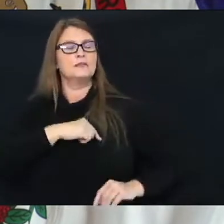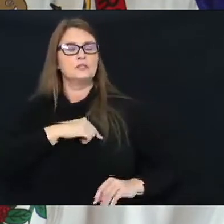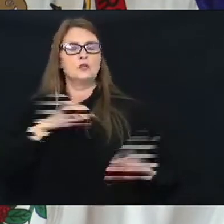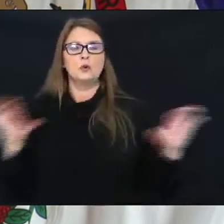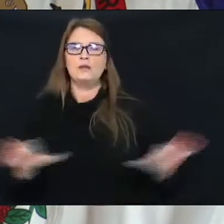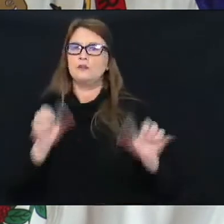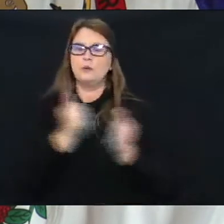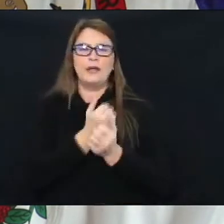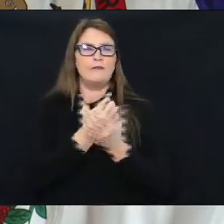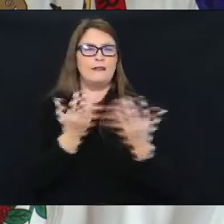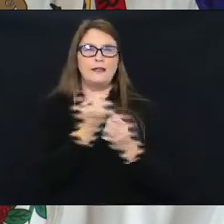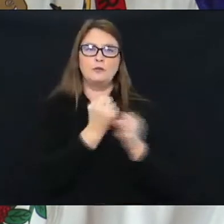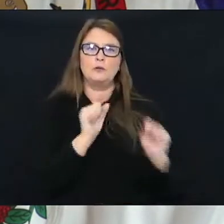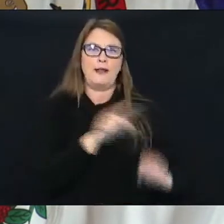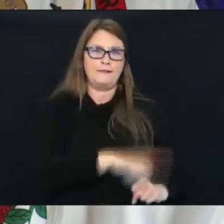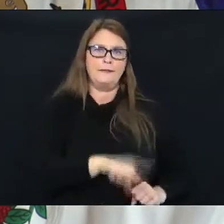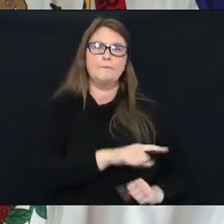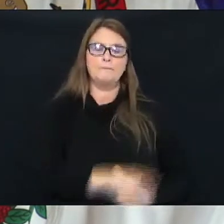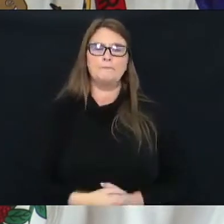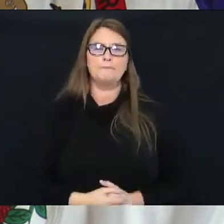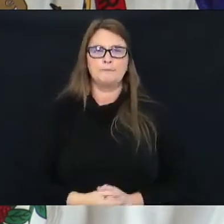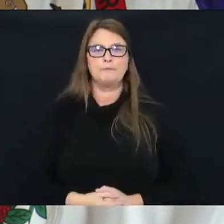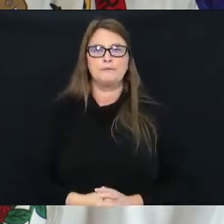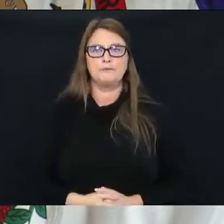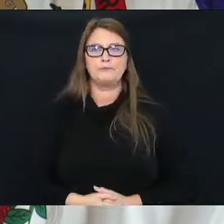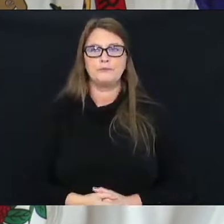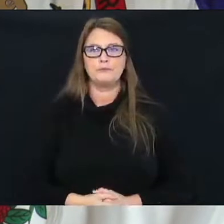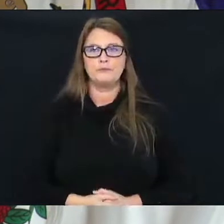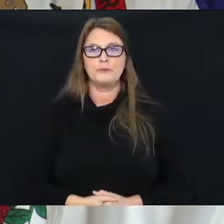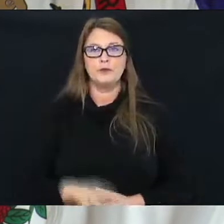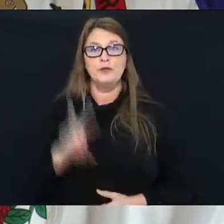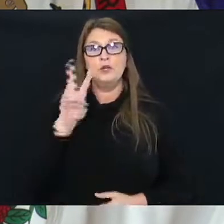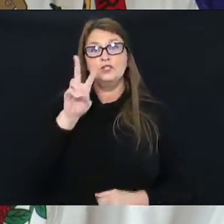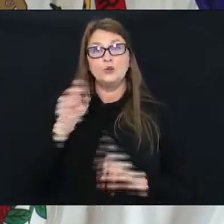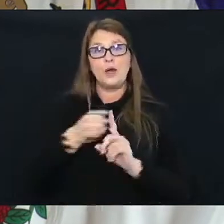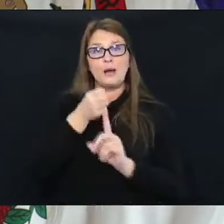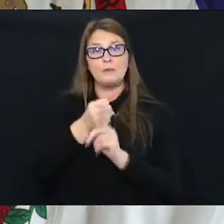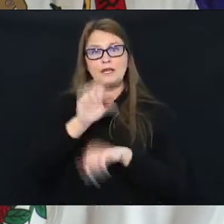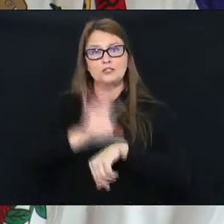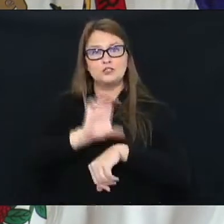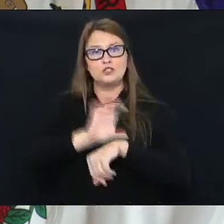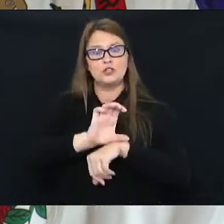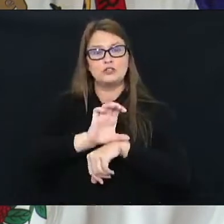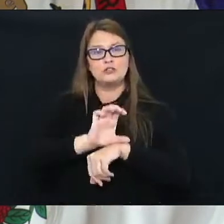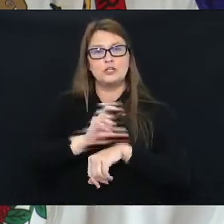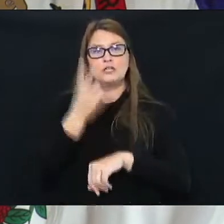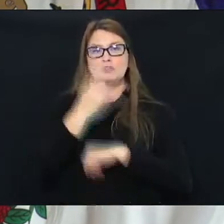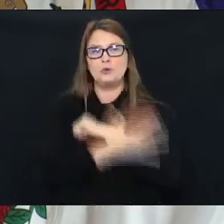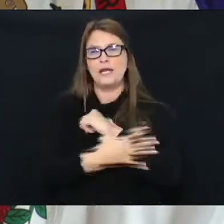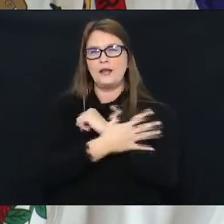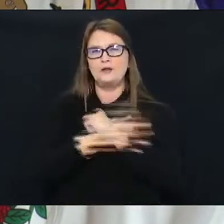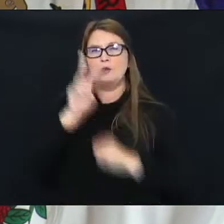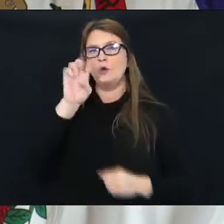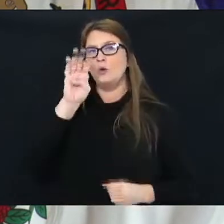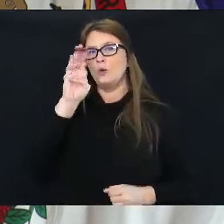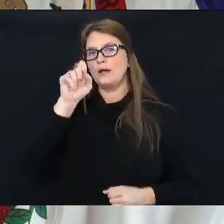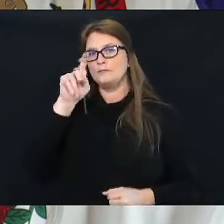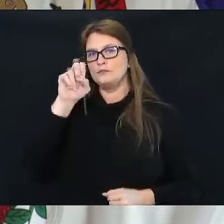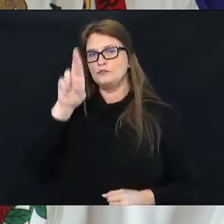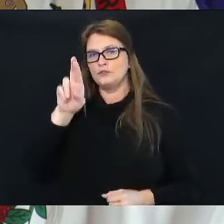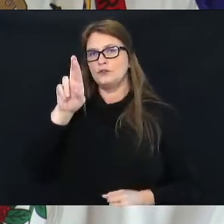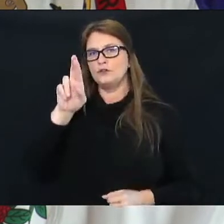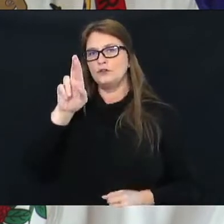all we can to protect them. We have 2 outbreaks in our church communities in 2 counties. That's Webster